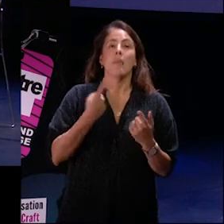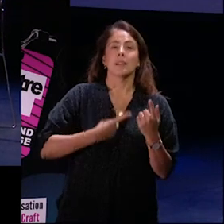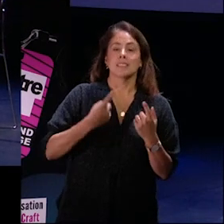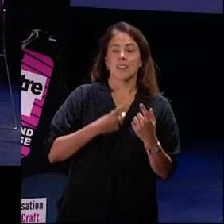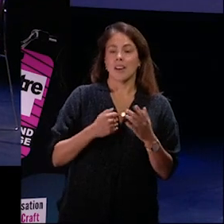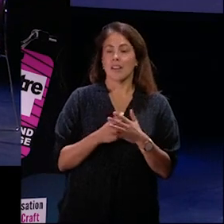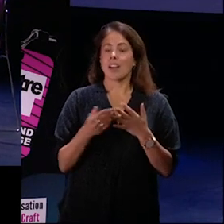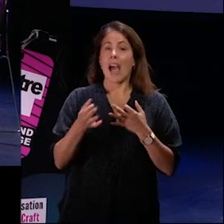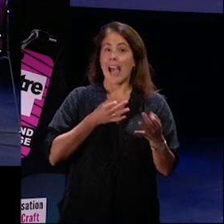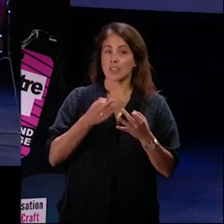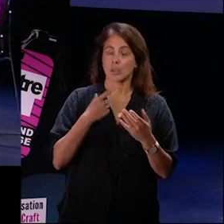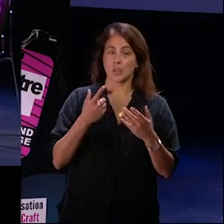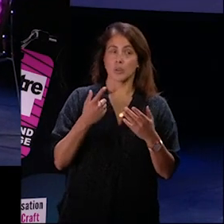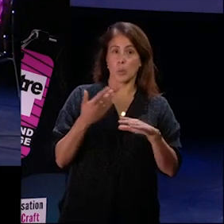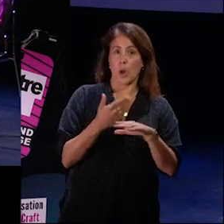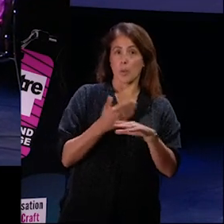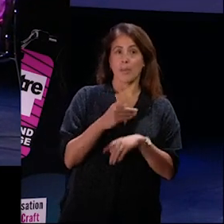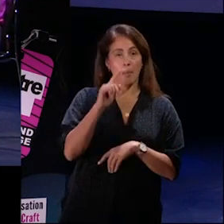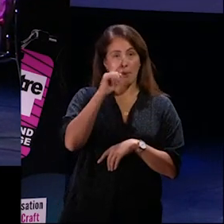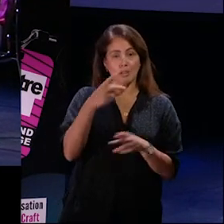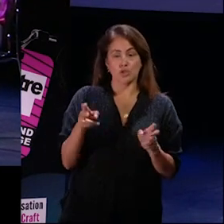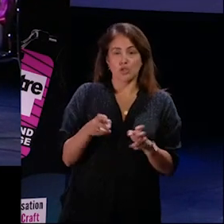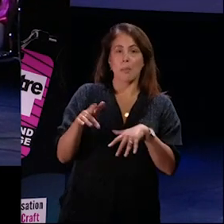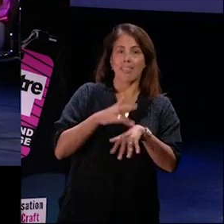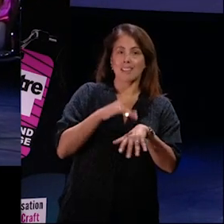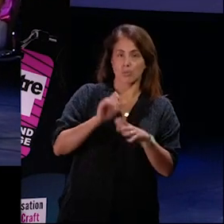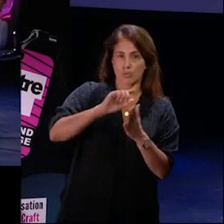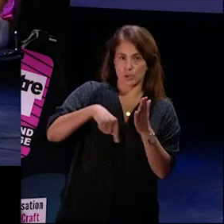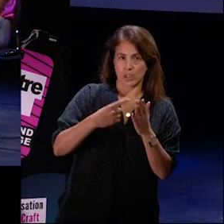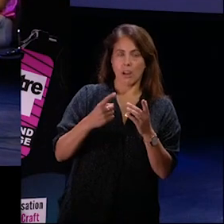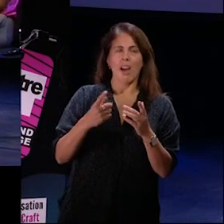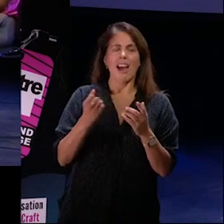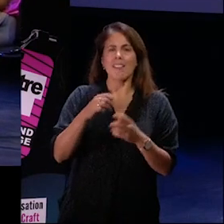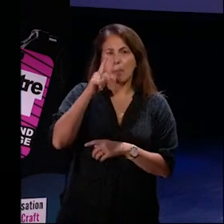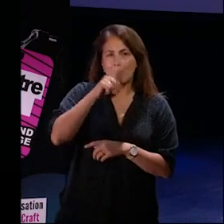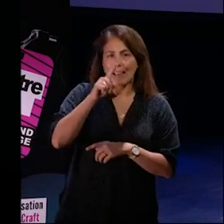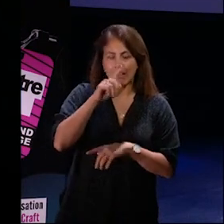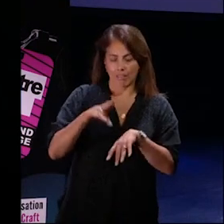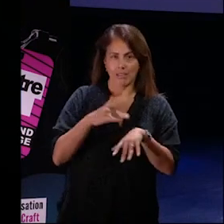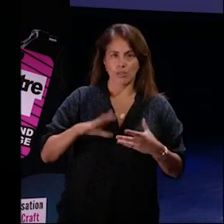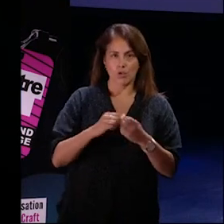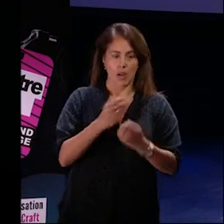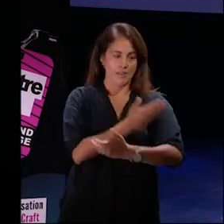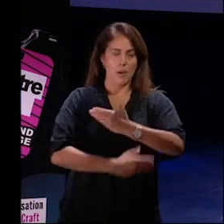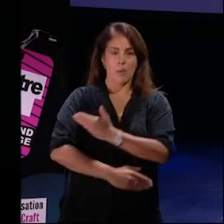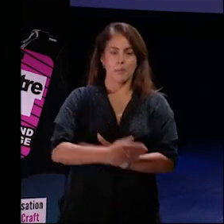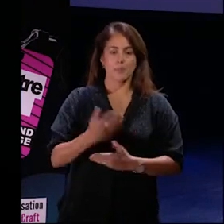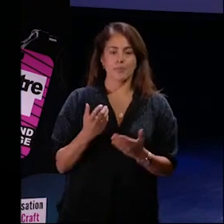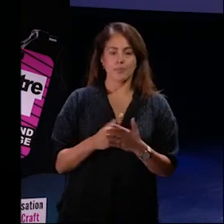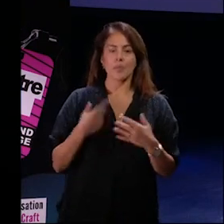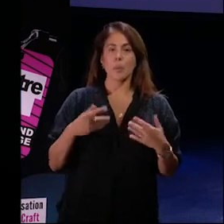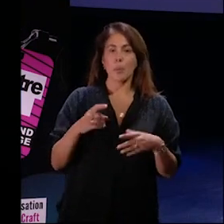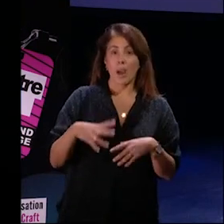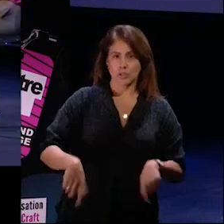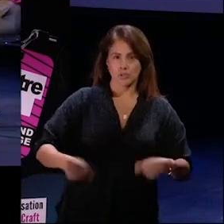also work with Mousetrap Youth, Mousetrap Theatre Projects. I'm wearing a pink TheatreCraft top and marine trousers and white